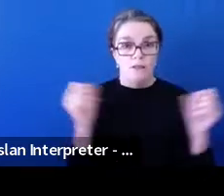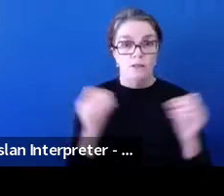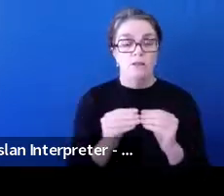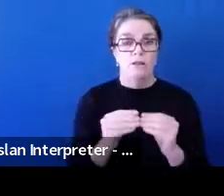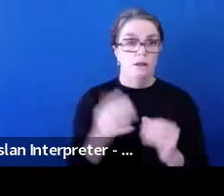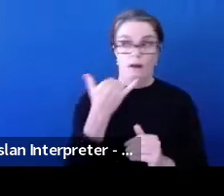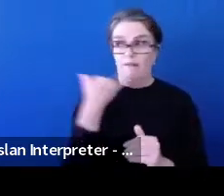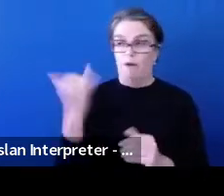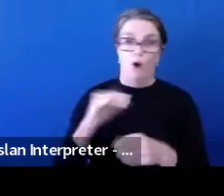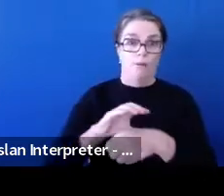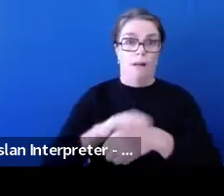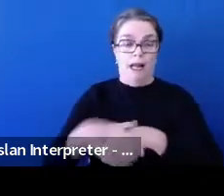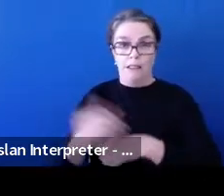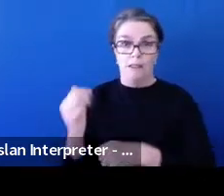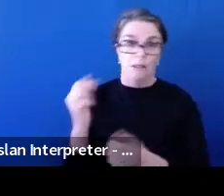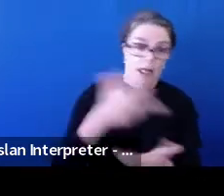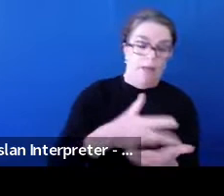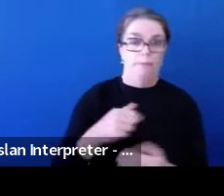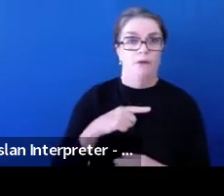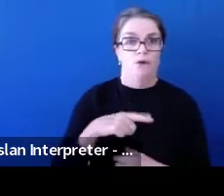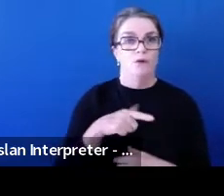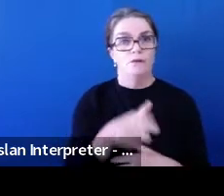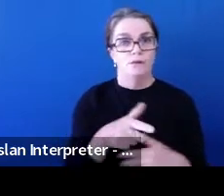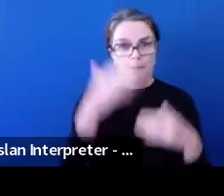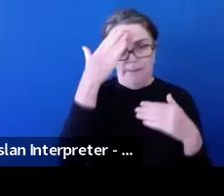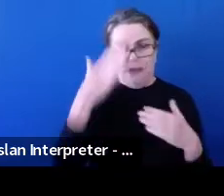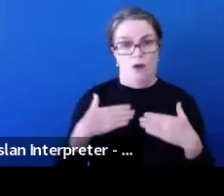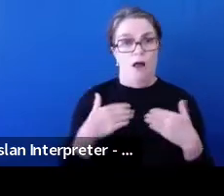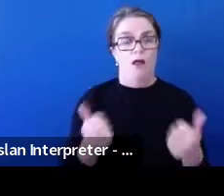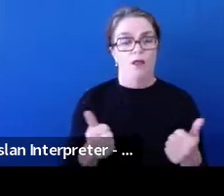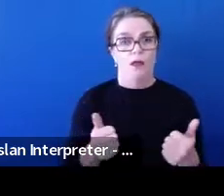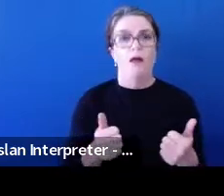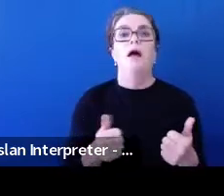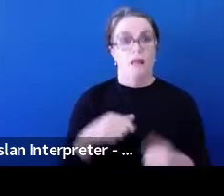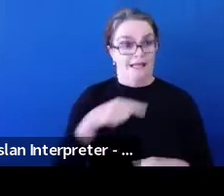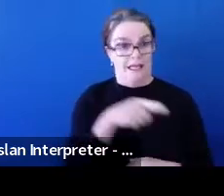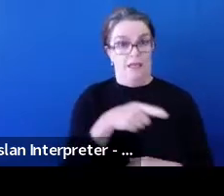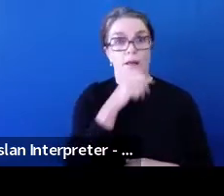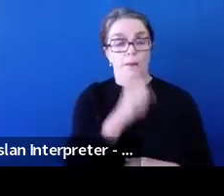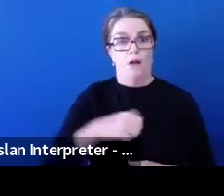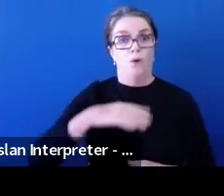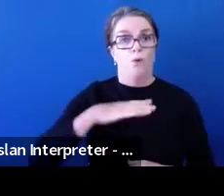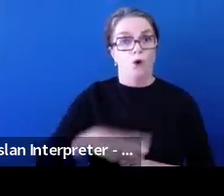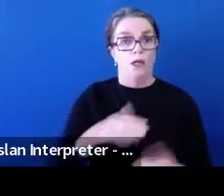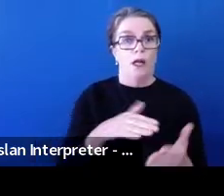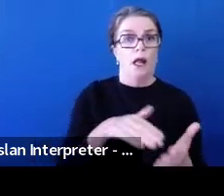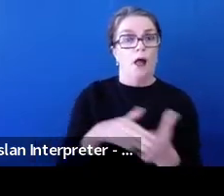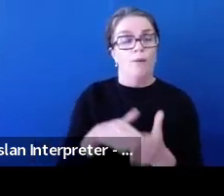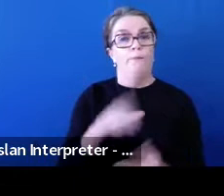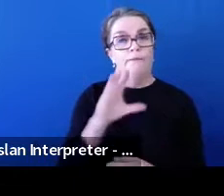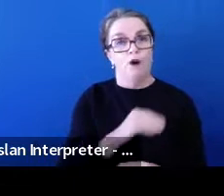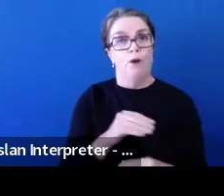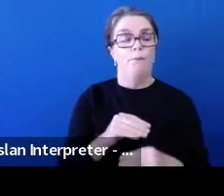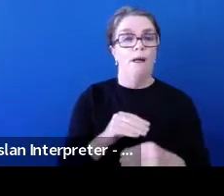He wanted the assistance of his counsellor, but this was not arranged for him. The police stayed outside